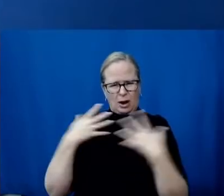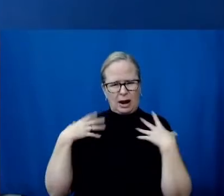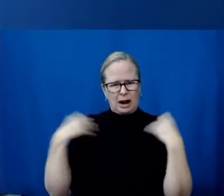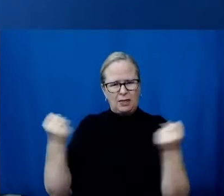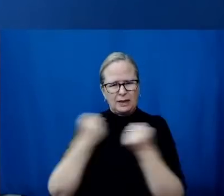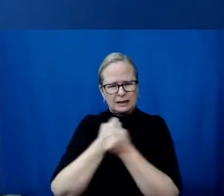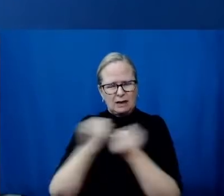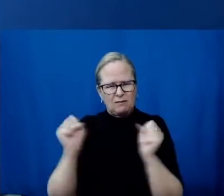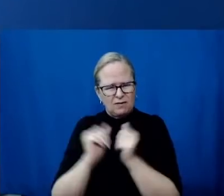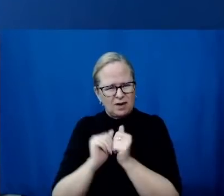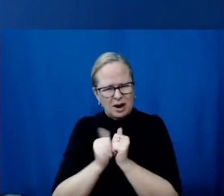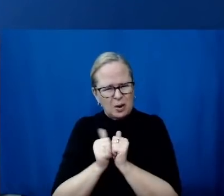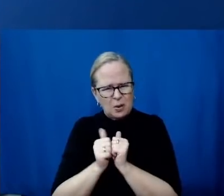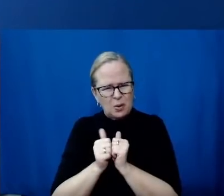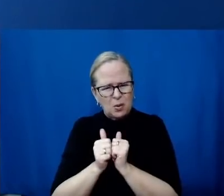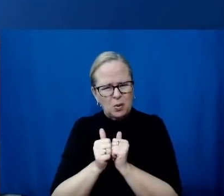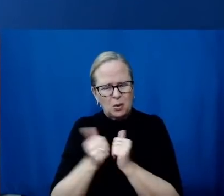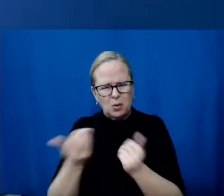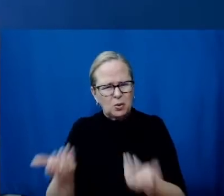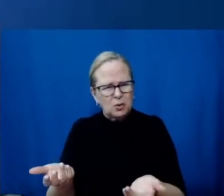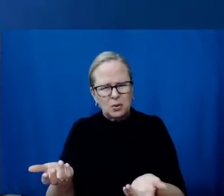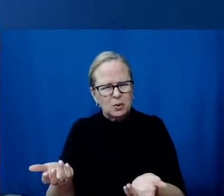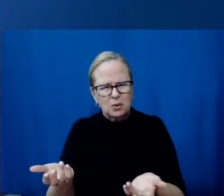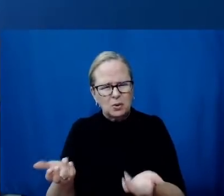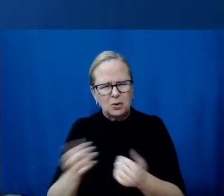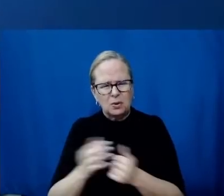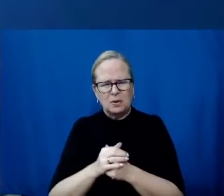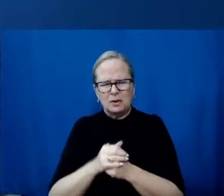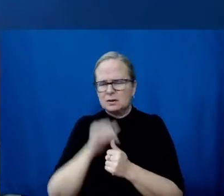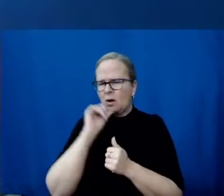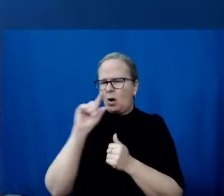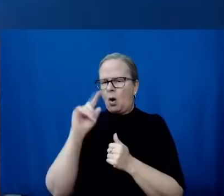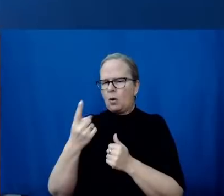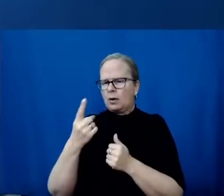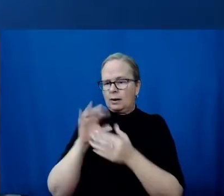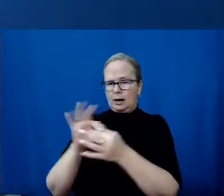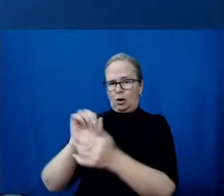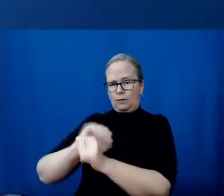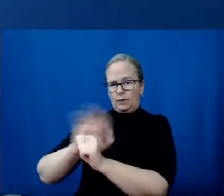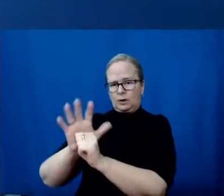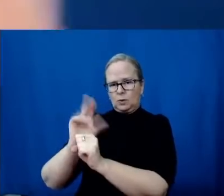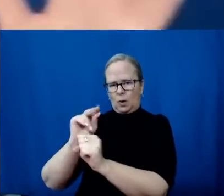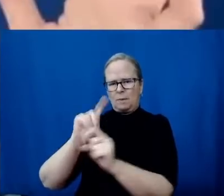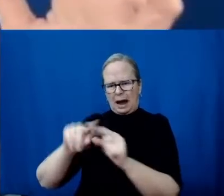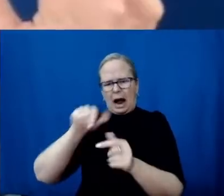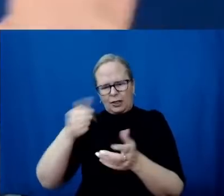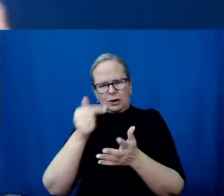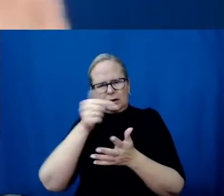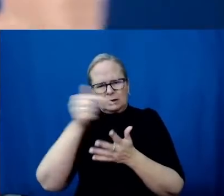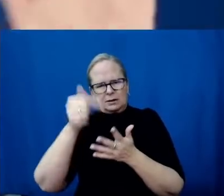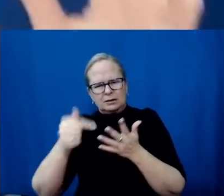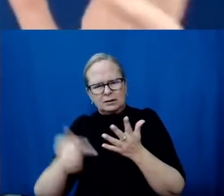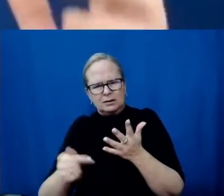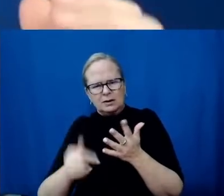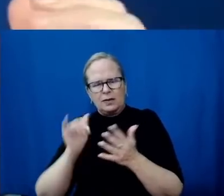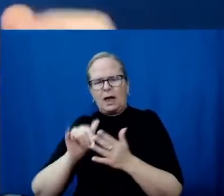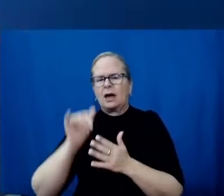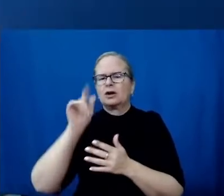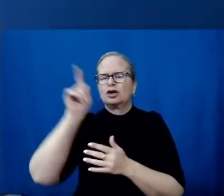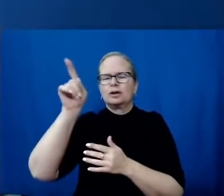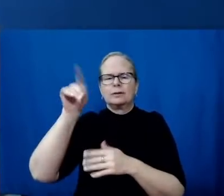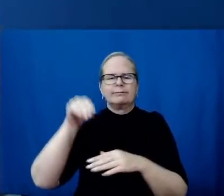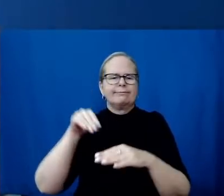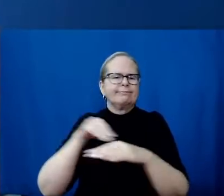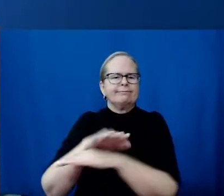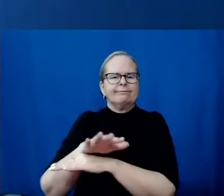that are needing hospital care for COVID-19 and other things. And so that that bigger picture